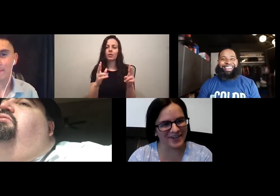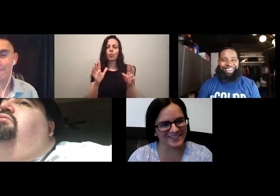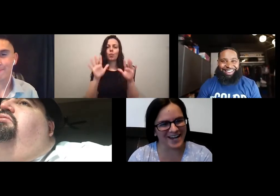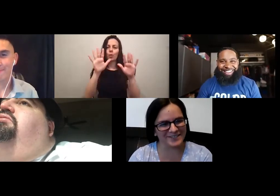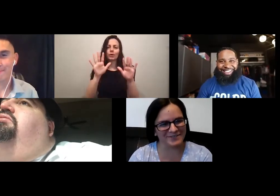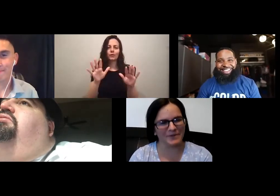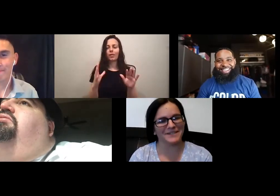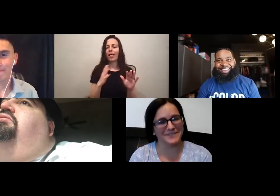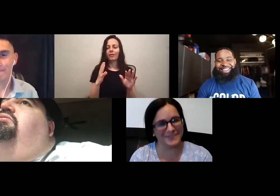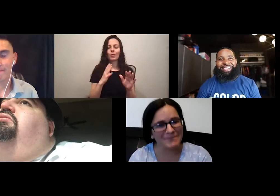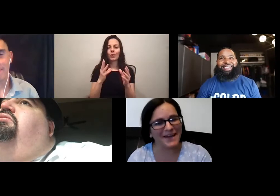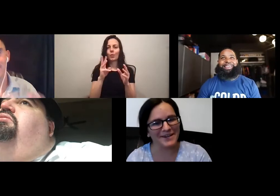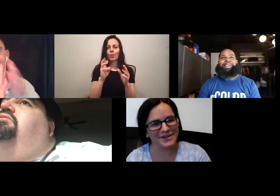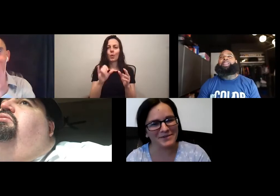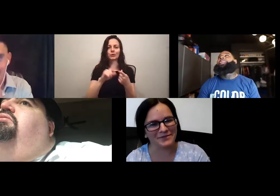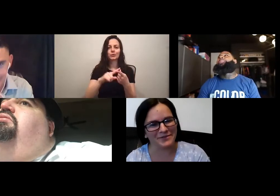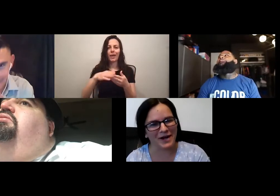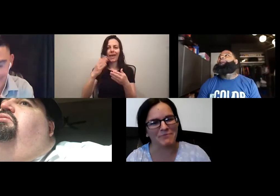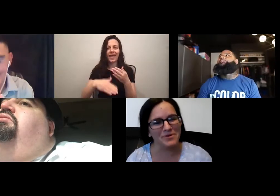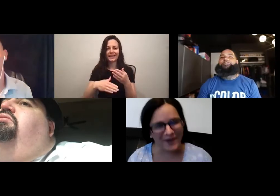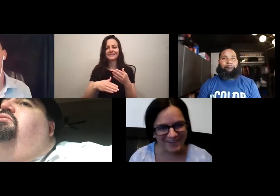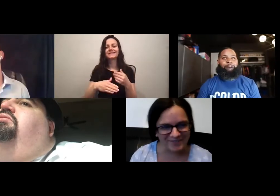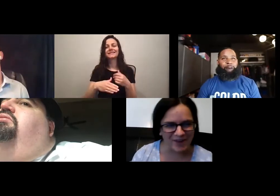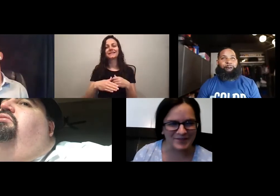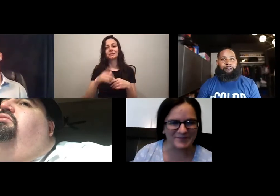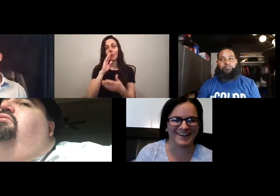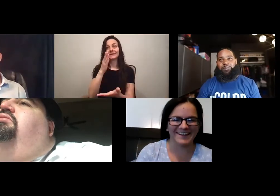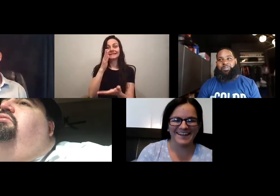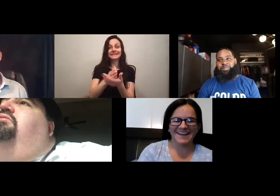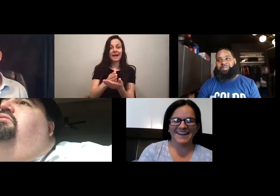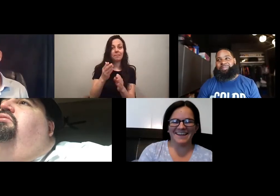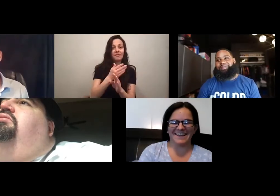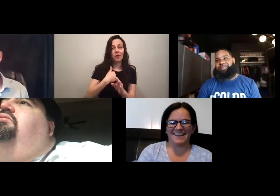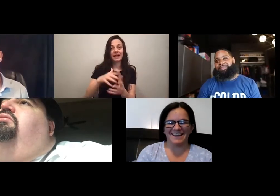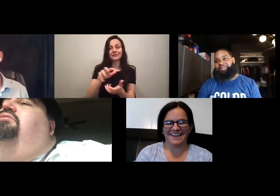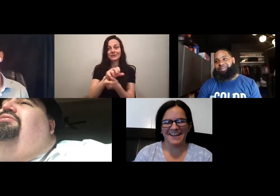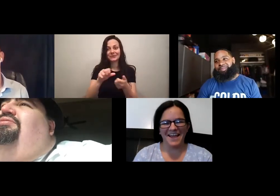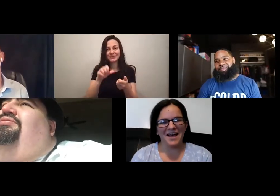portion of our chat. So I'm going to stop that here before I ruin it for everybody.